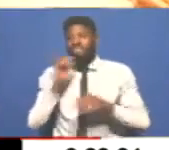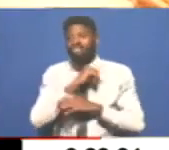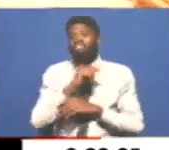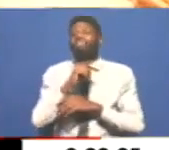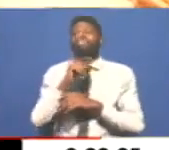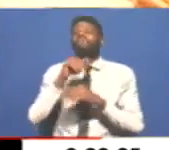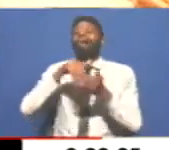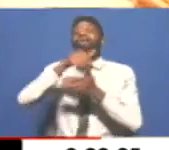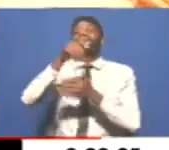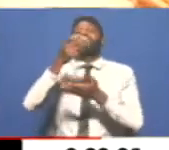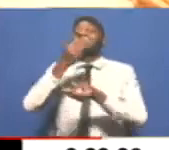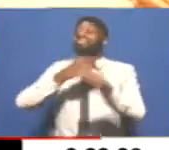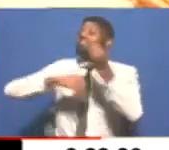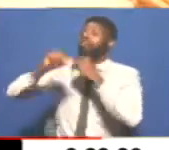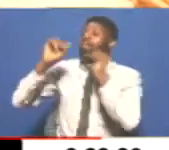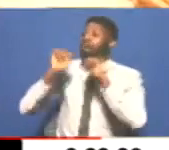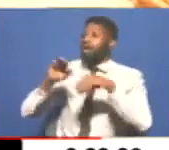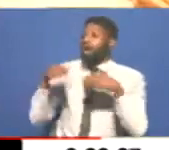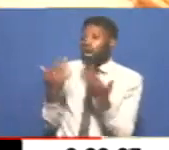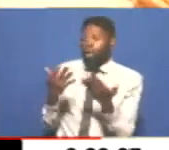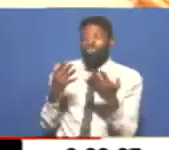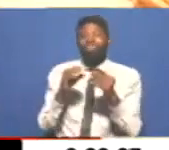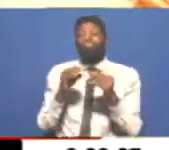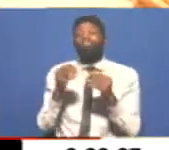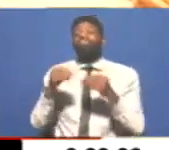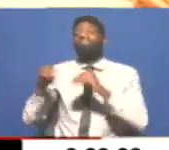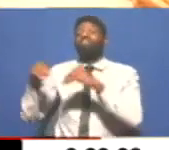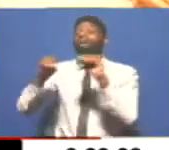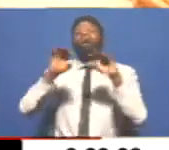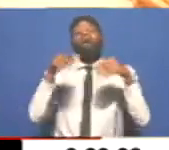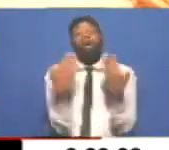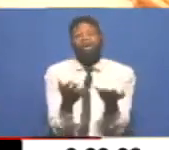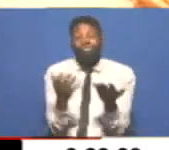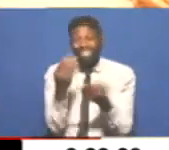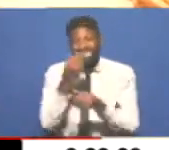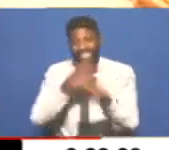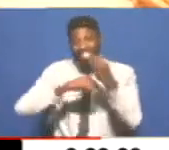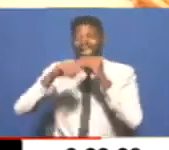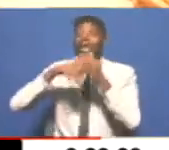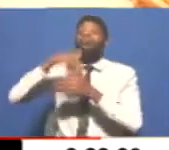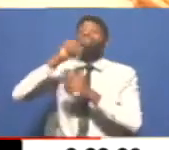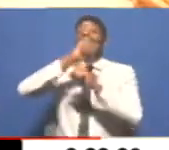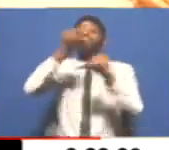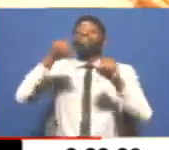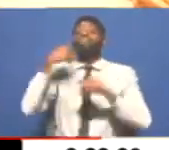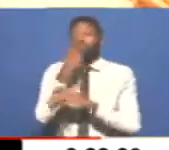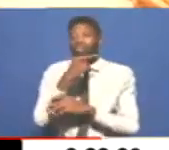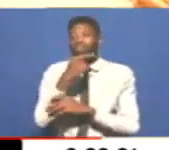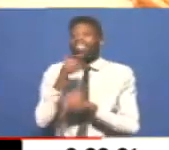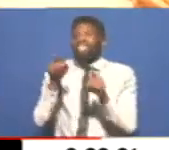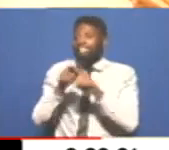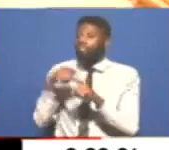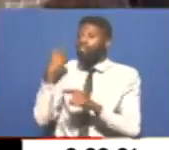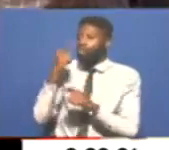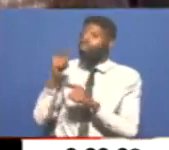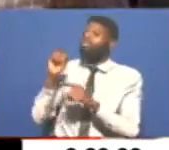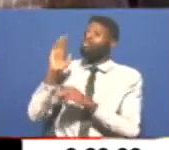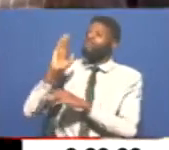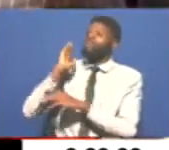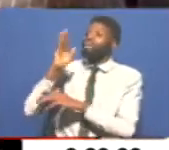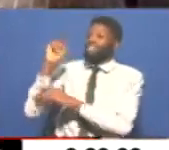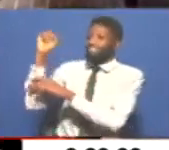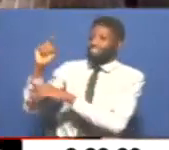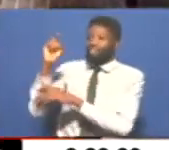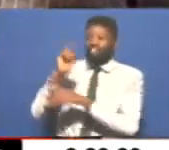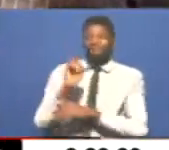can we retail? Do we have a distribution channel? How do I sell these products out there? Who's going to shelf these products for me in the stores? In